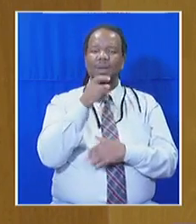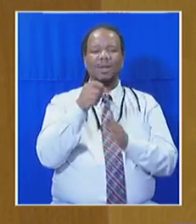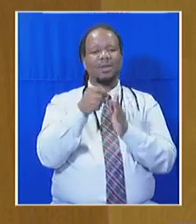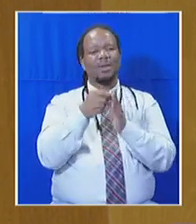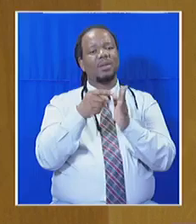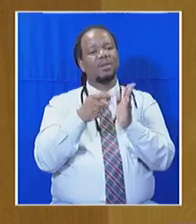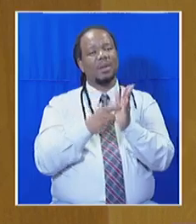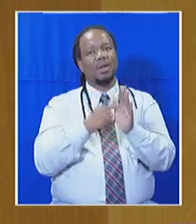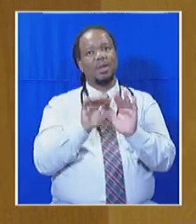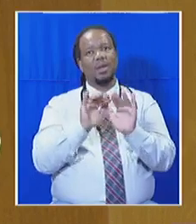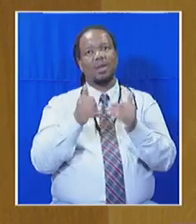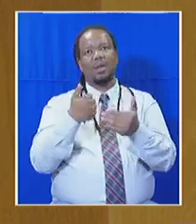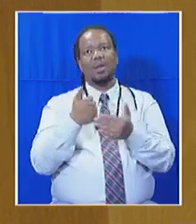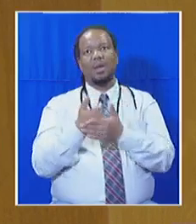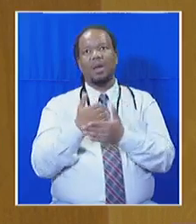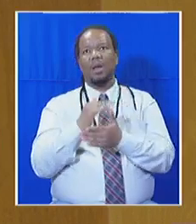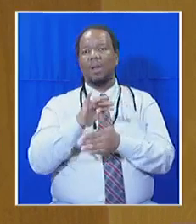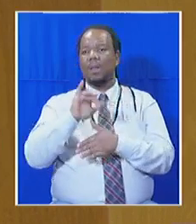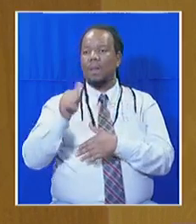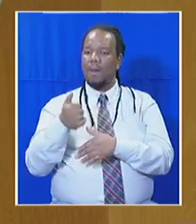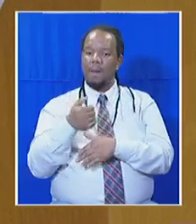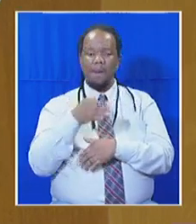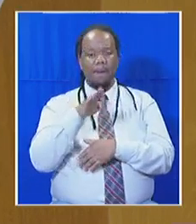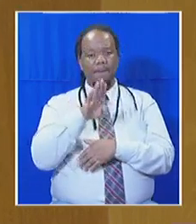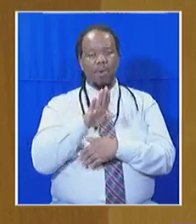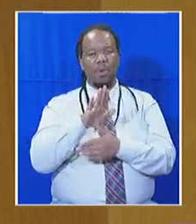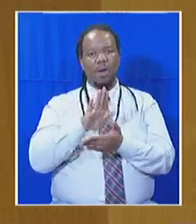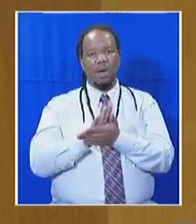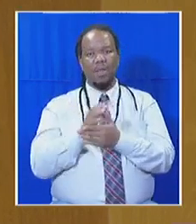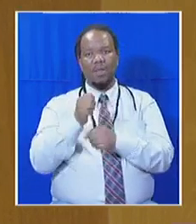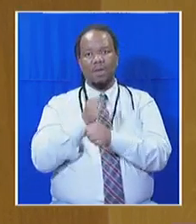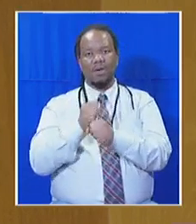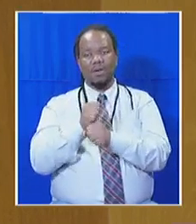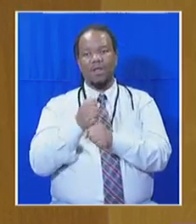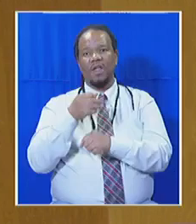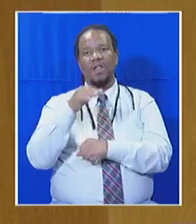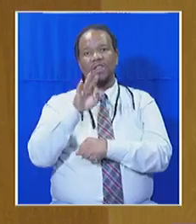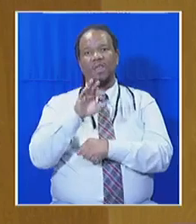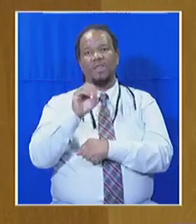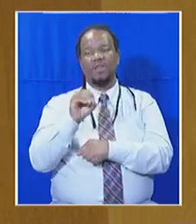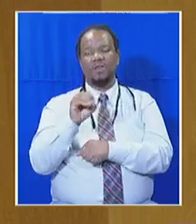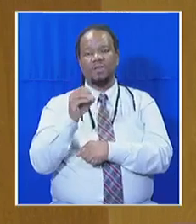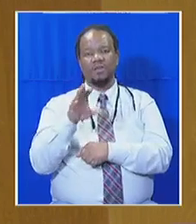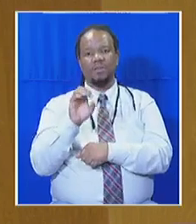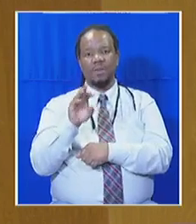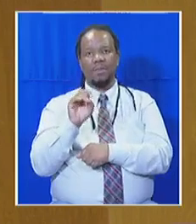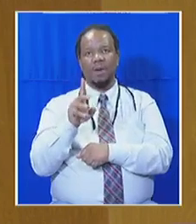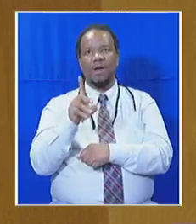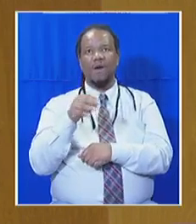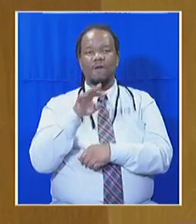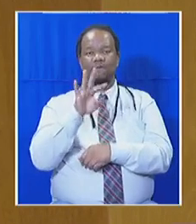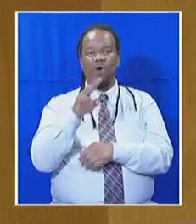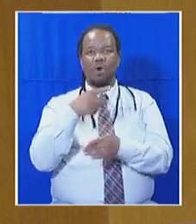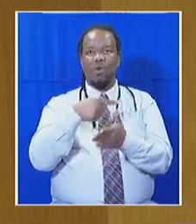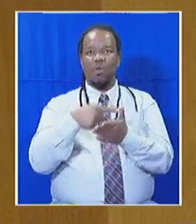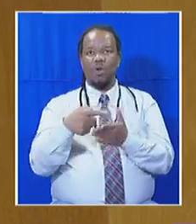release of the blue and green drop reports by 30th September. 4 weeks later, Your time and has you are expired,